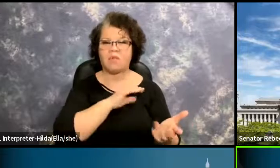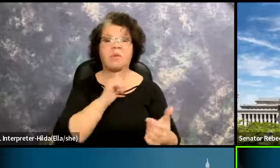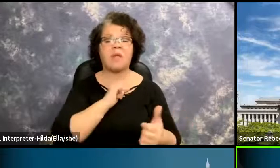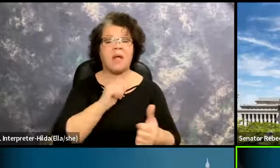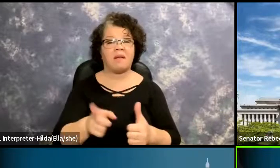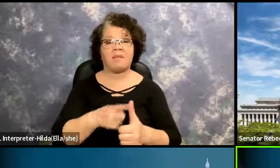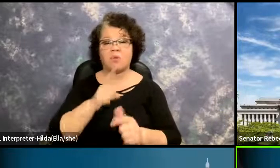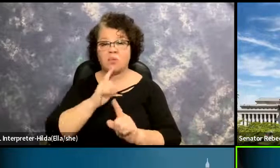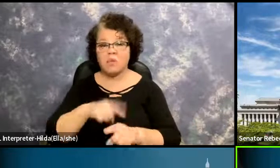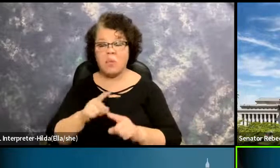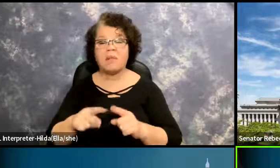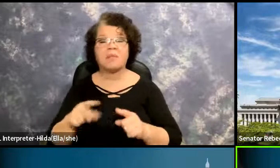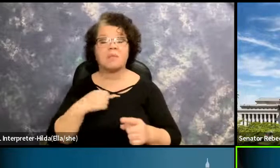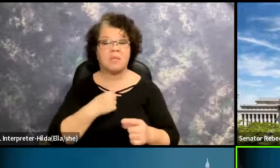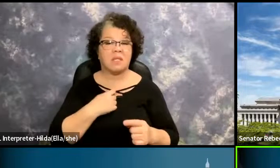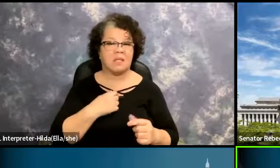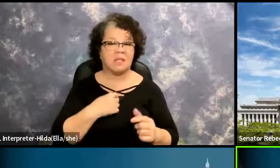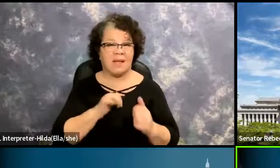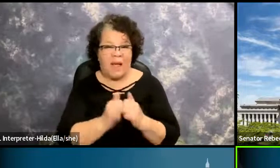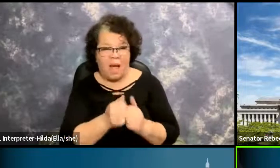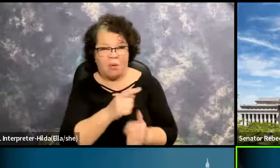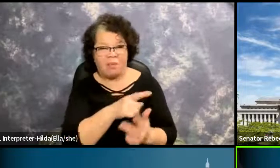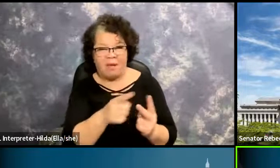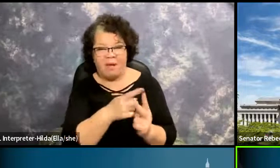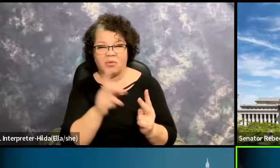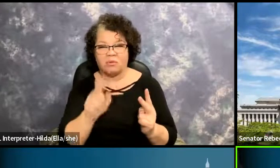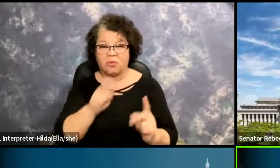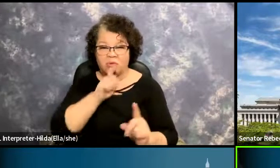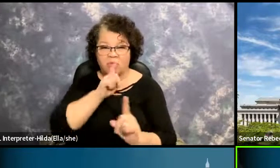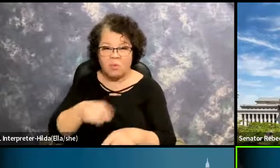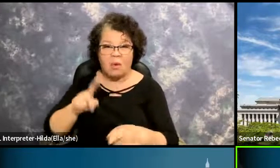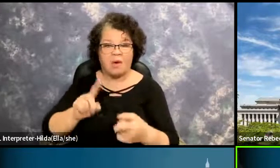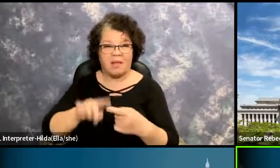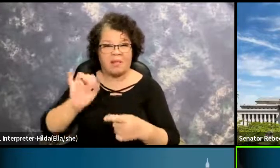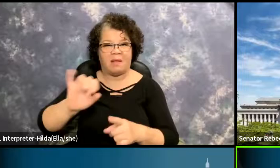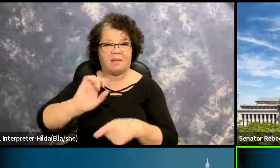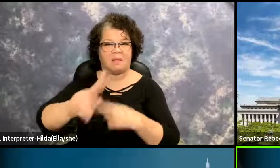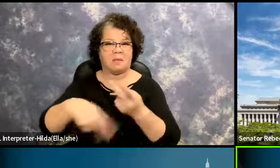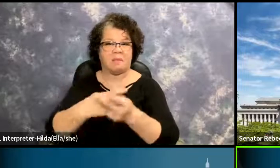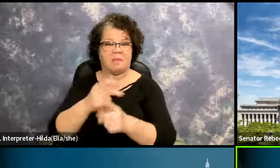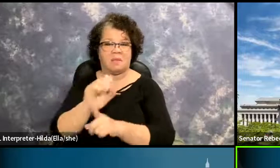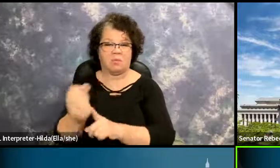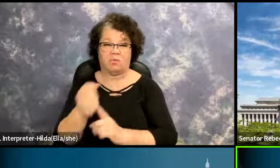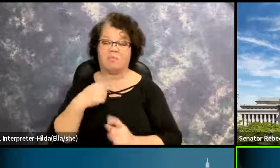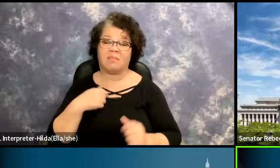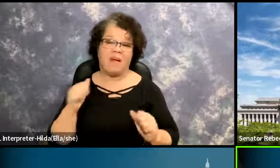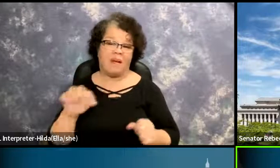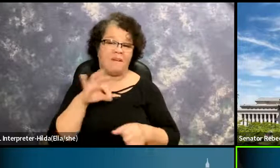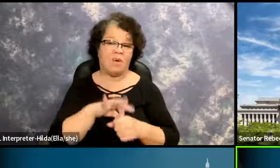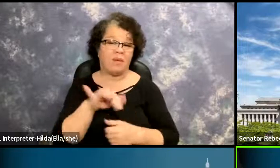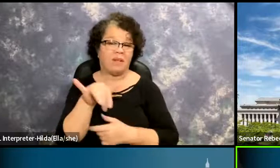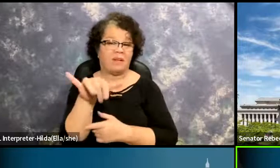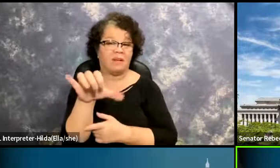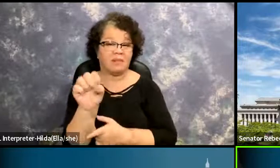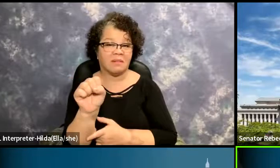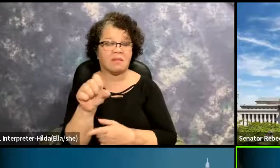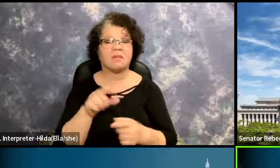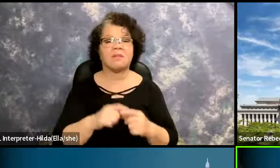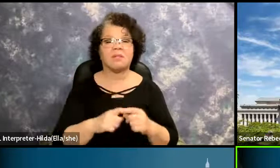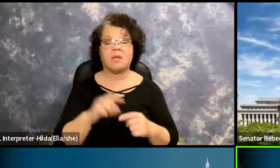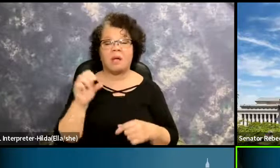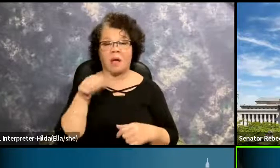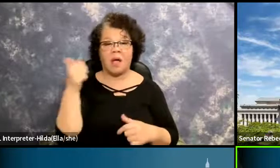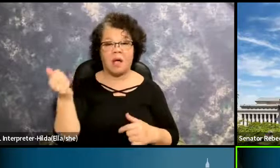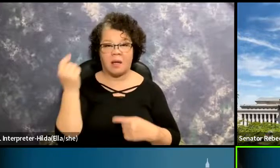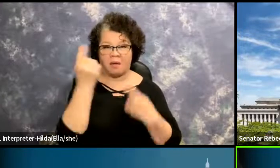to be responsive in those situations. That passed out of the House and I was able to vote yes on that. We also had another consideration for another bill